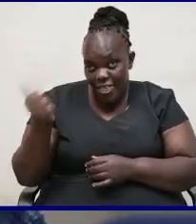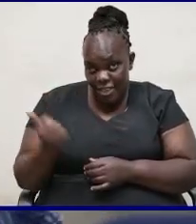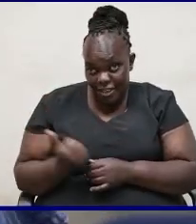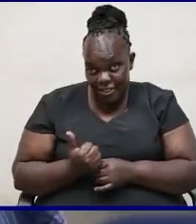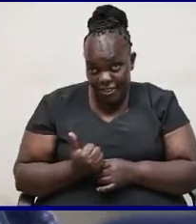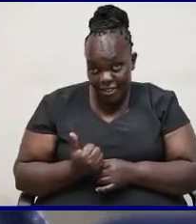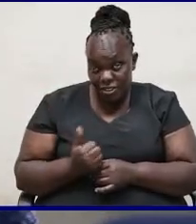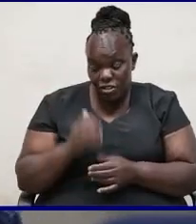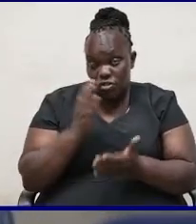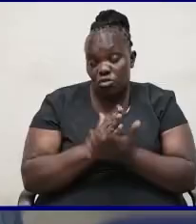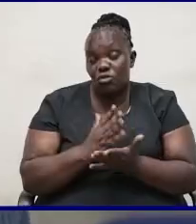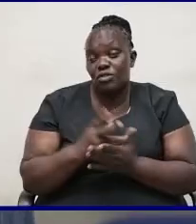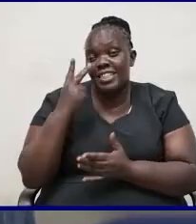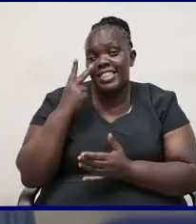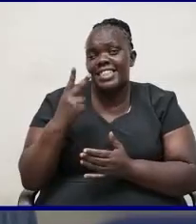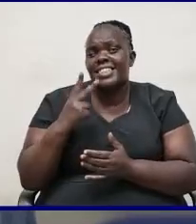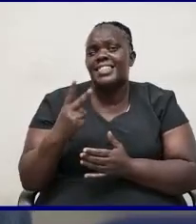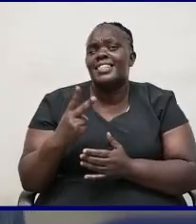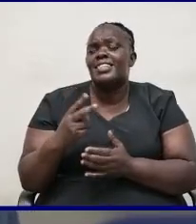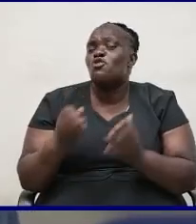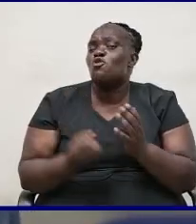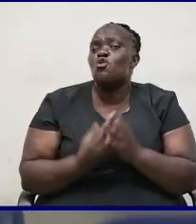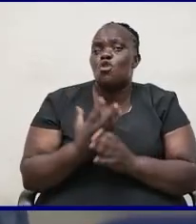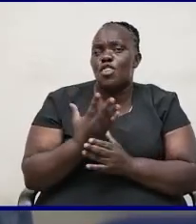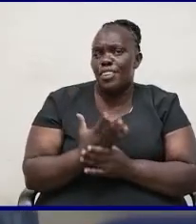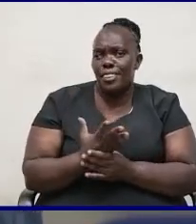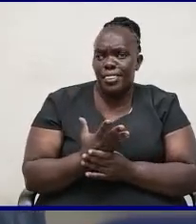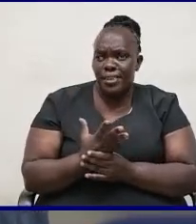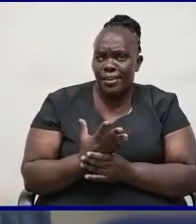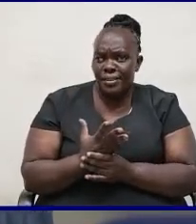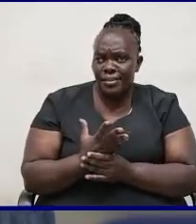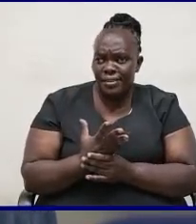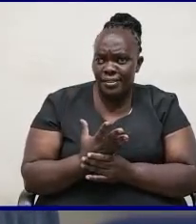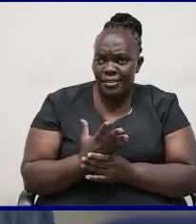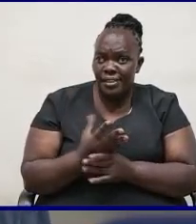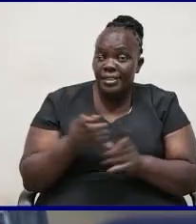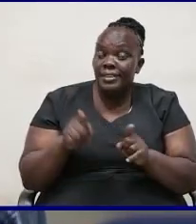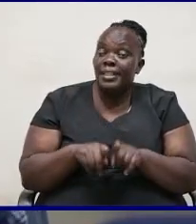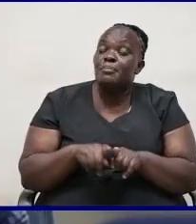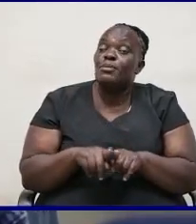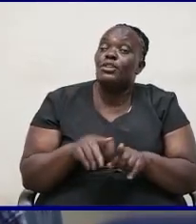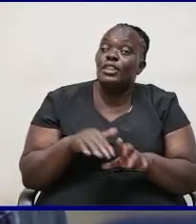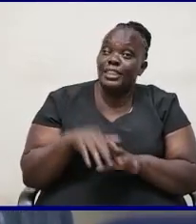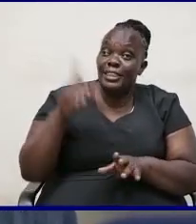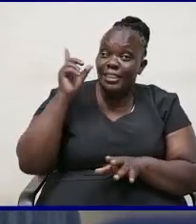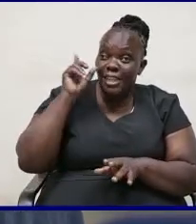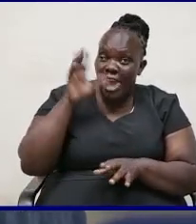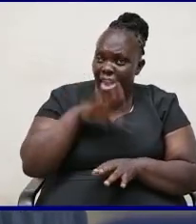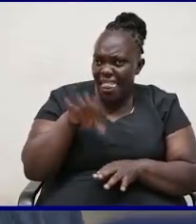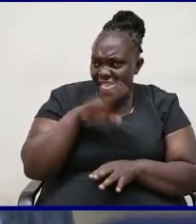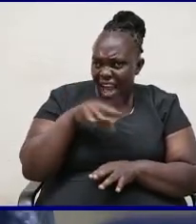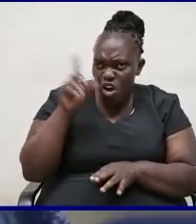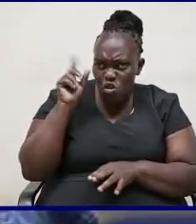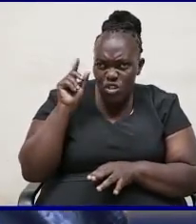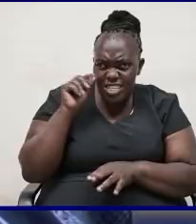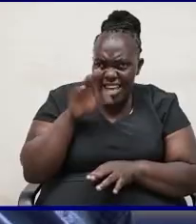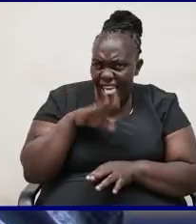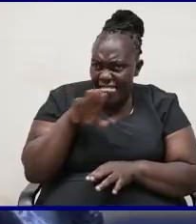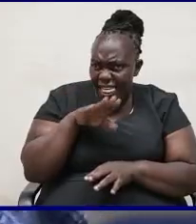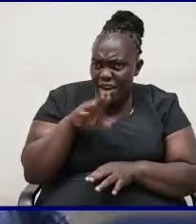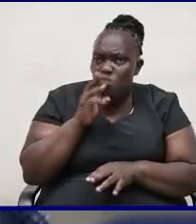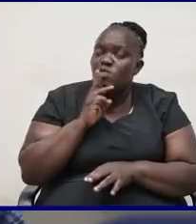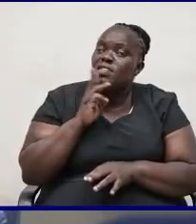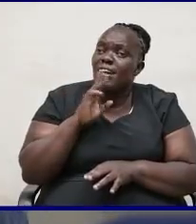And we've seen some bit of growth at the cost, especially. Now, my